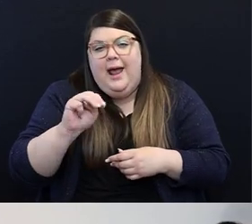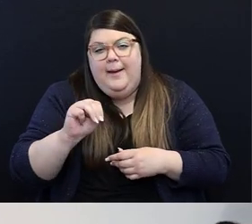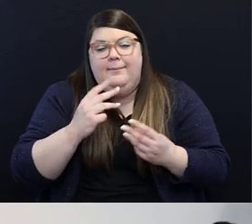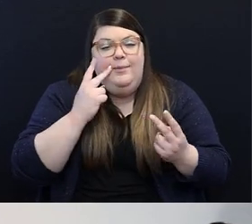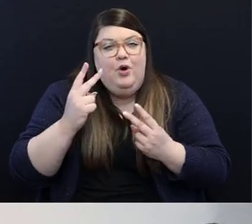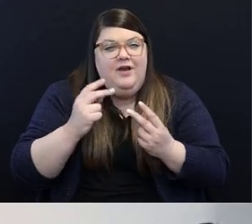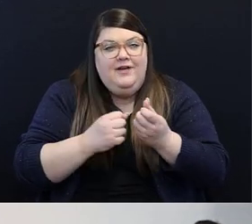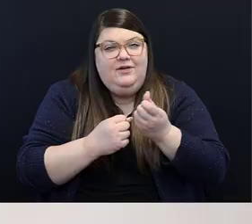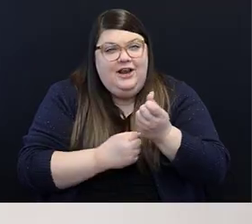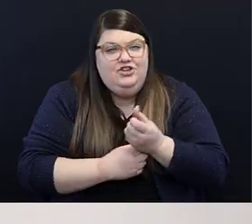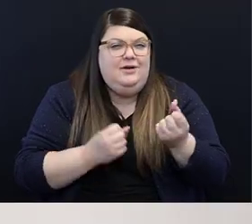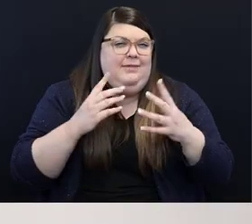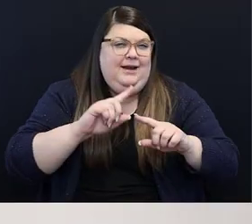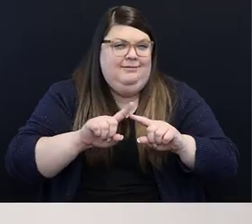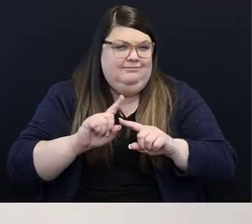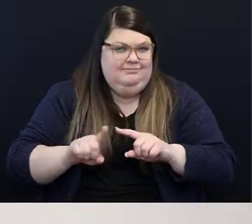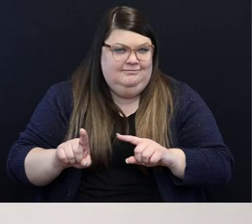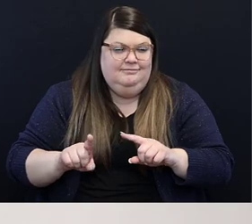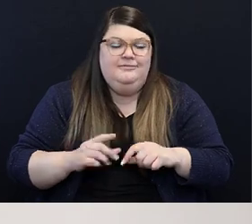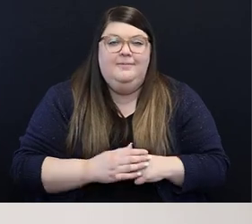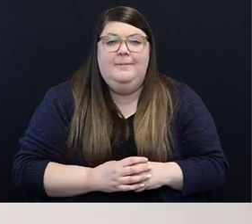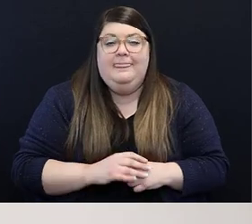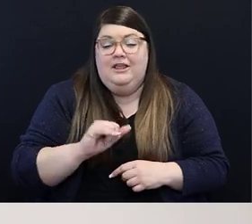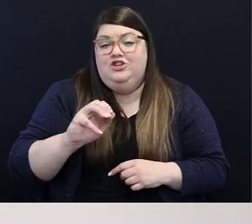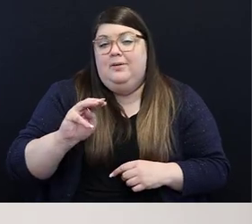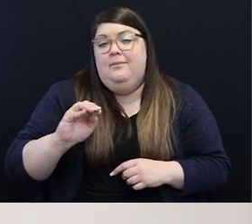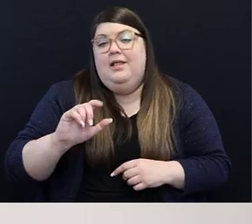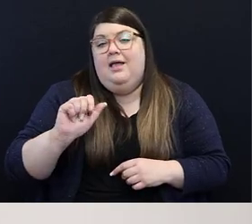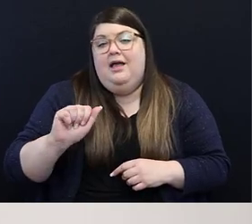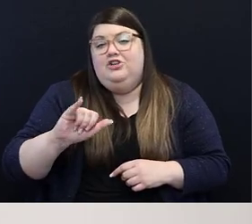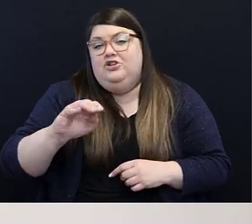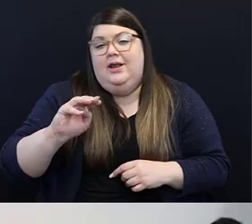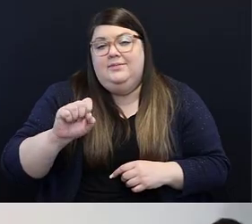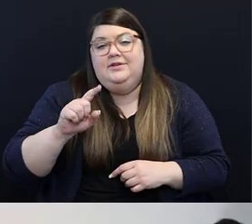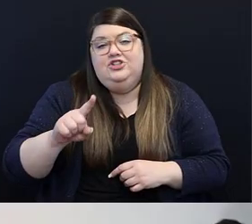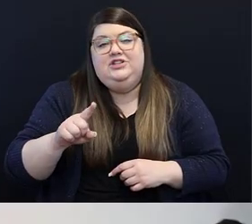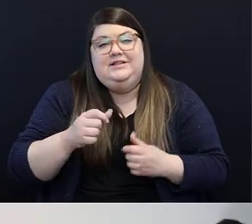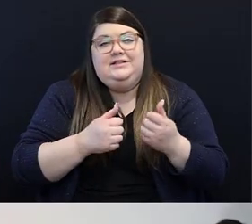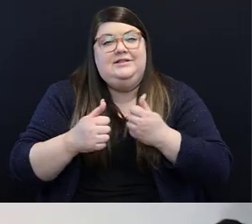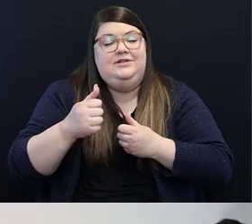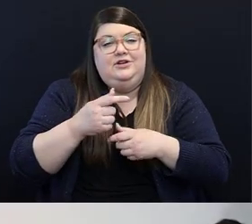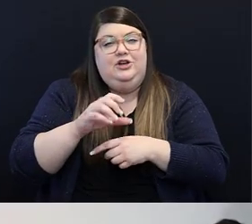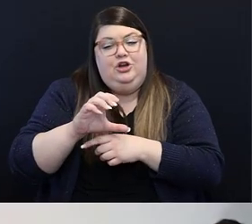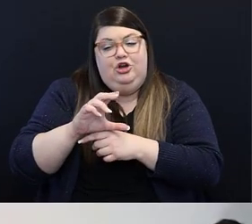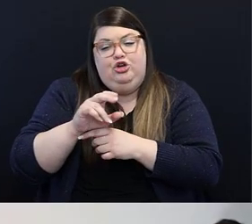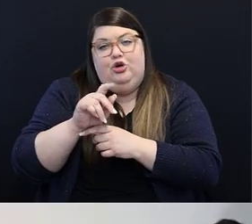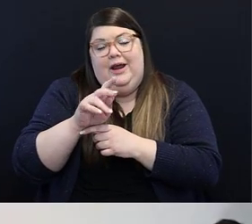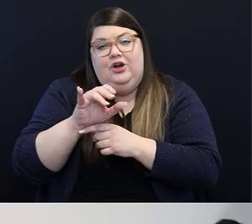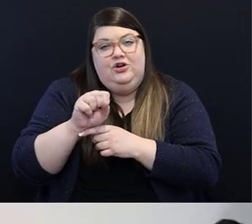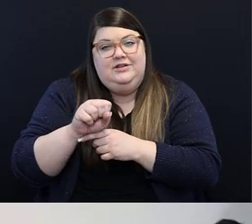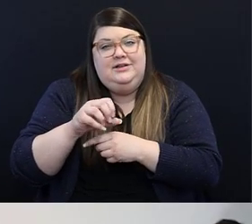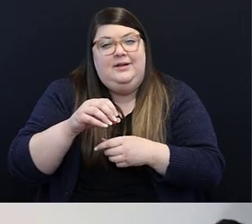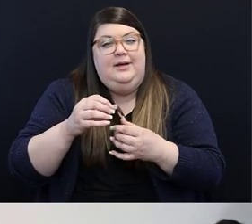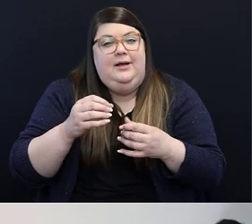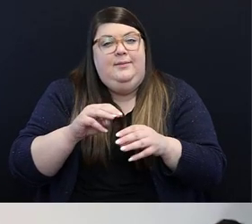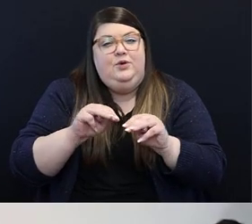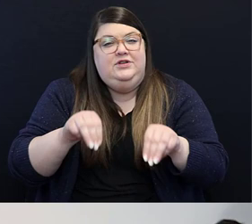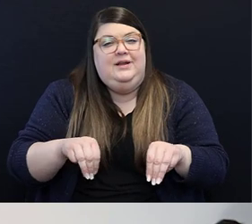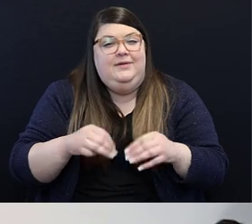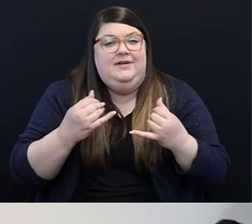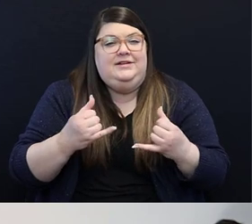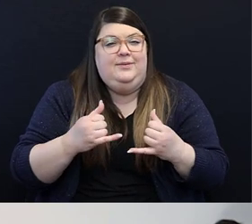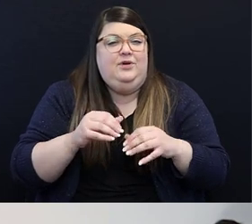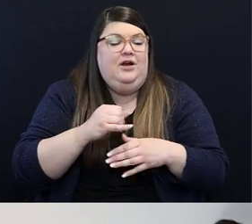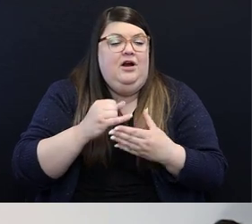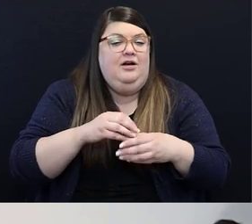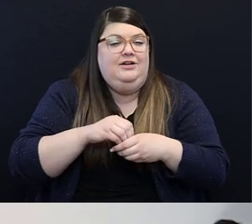others. Jamillah James is the Manilow Senior Curator at the Museum of Contemporary Art in Chicago. She was